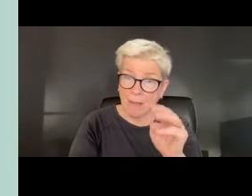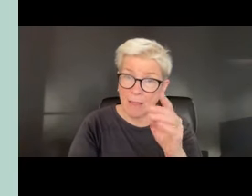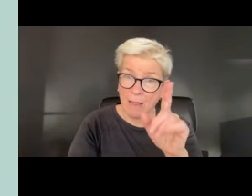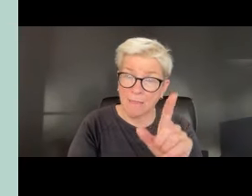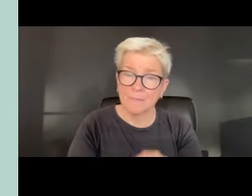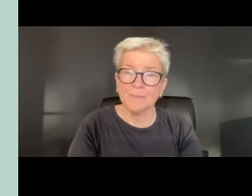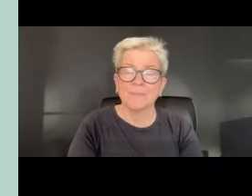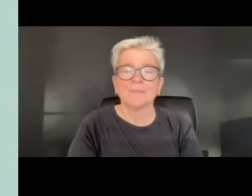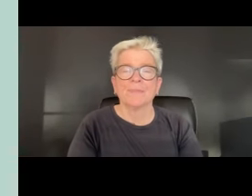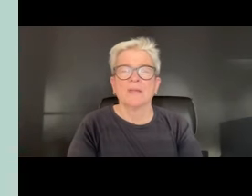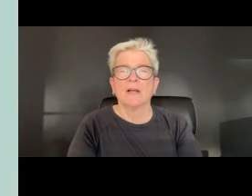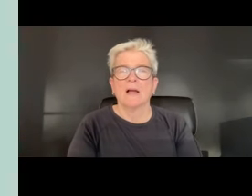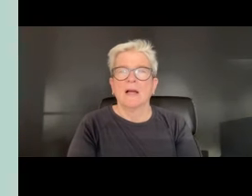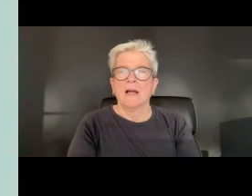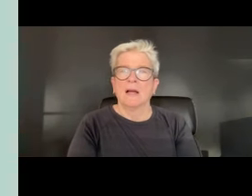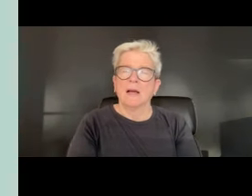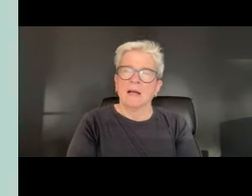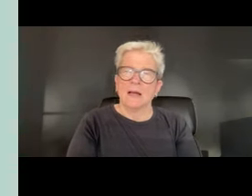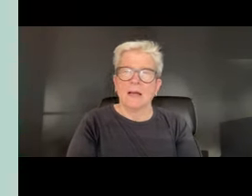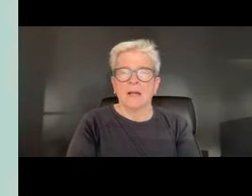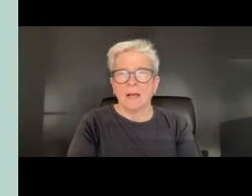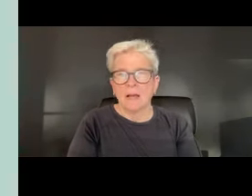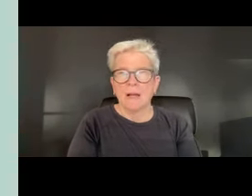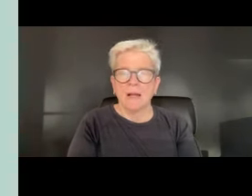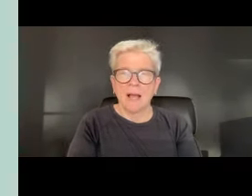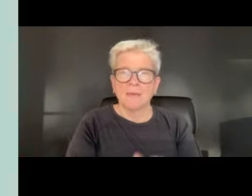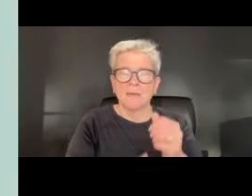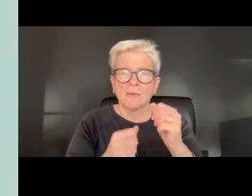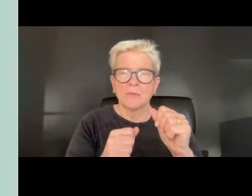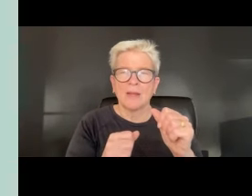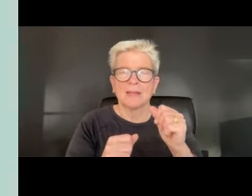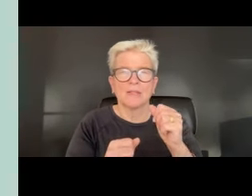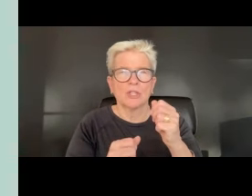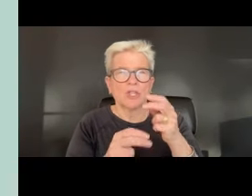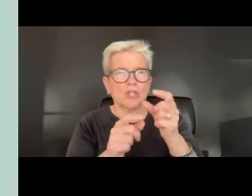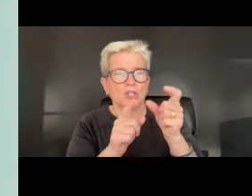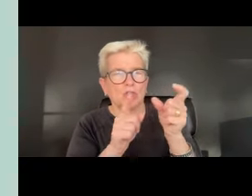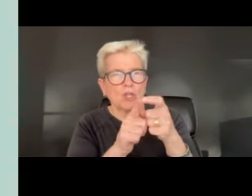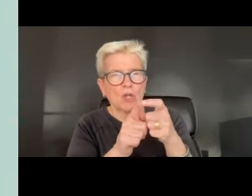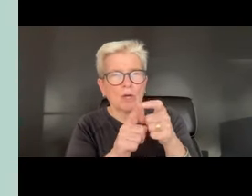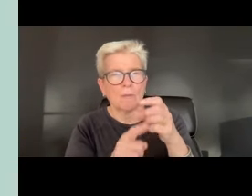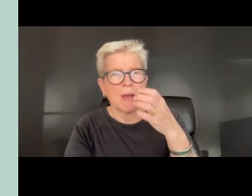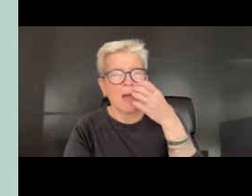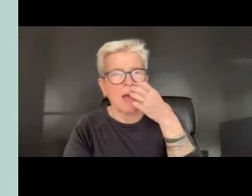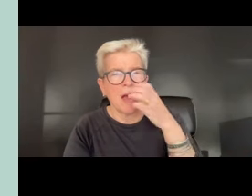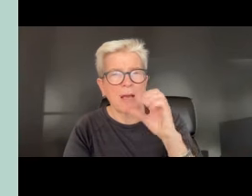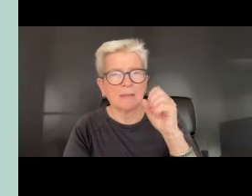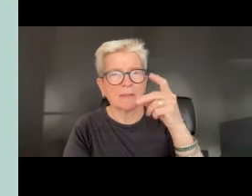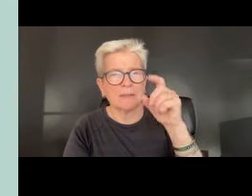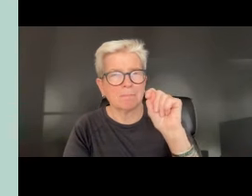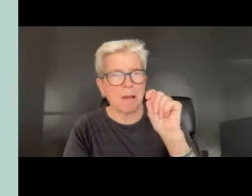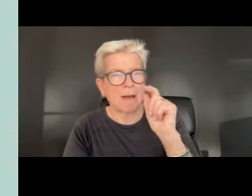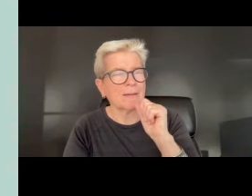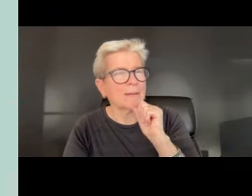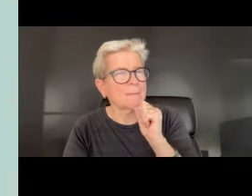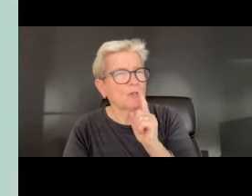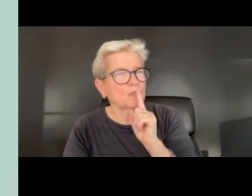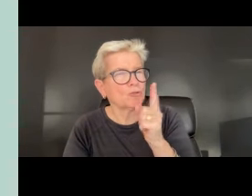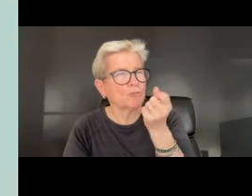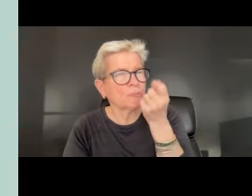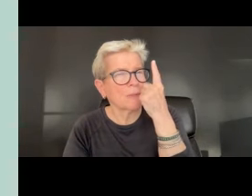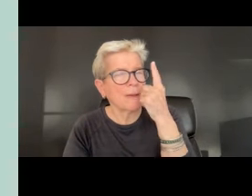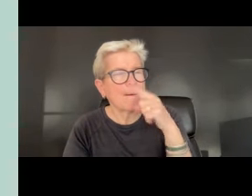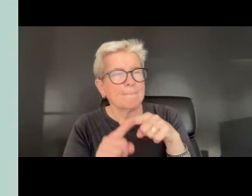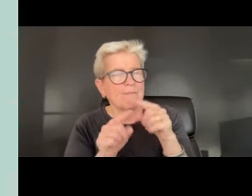I'll take a cut at it. I'm not familiar with the term hotspot per se, but I think I understand from the